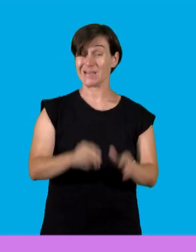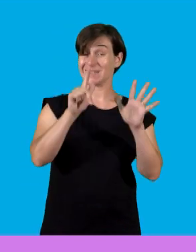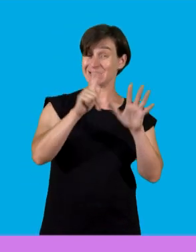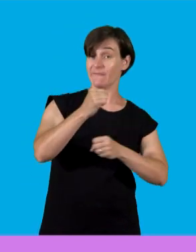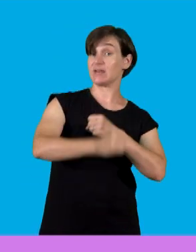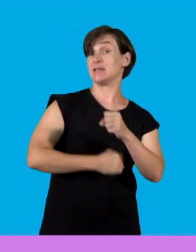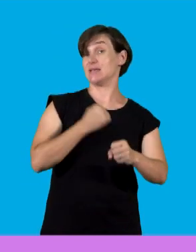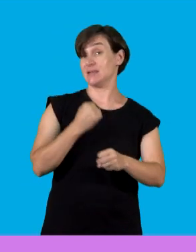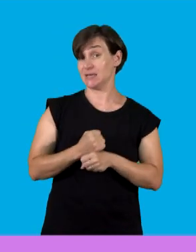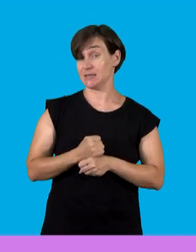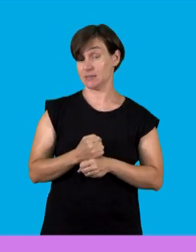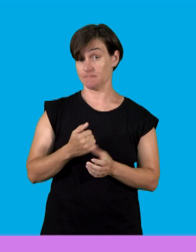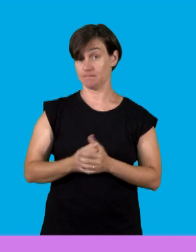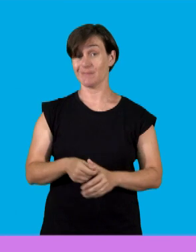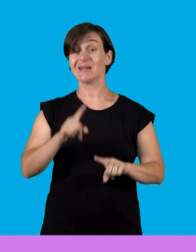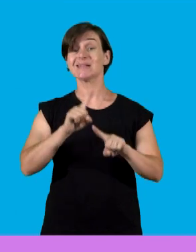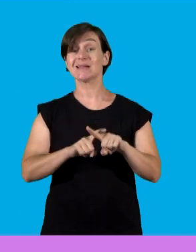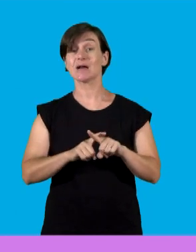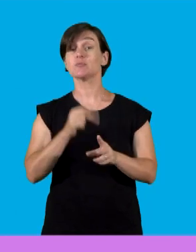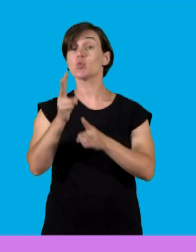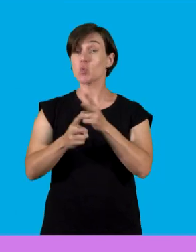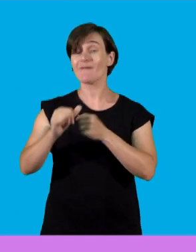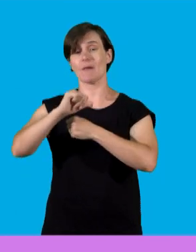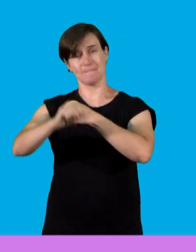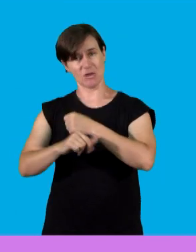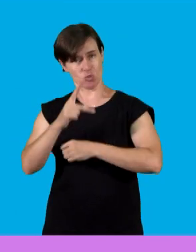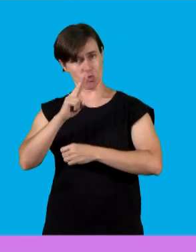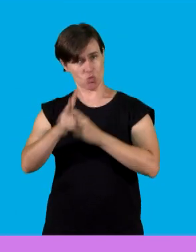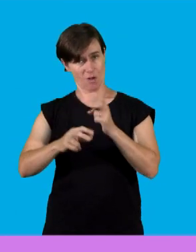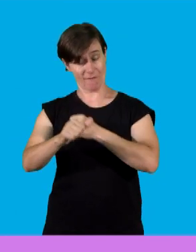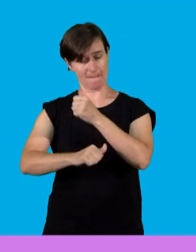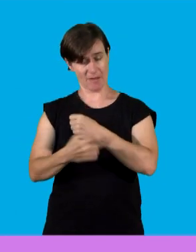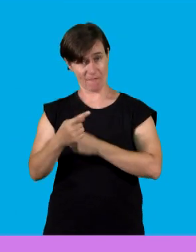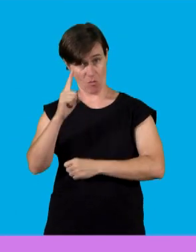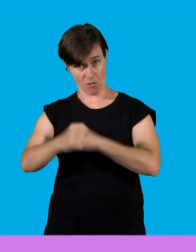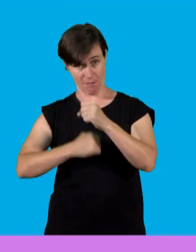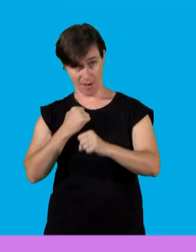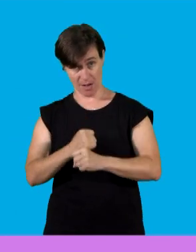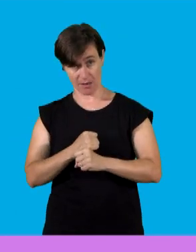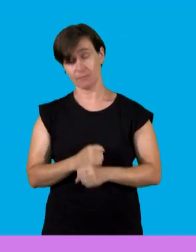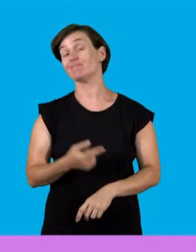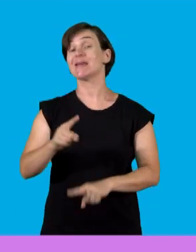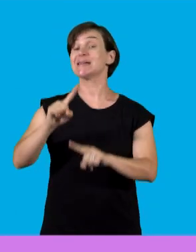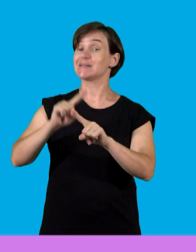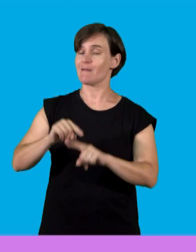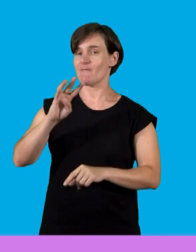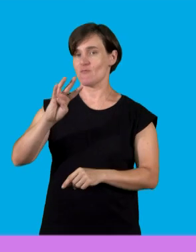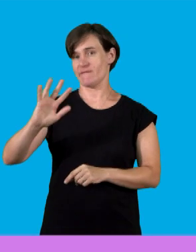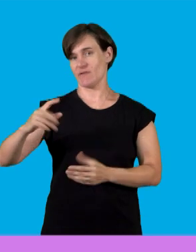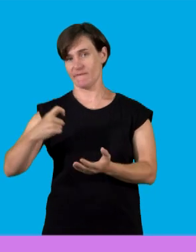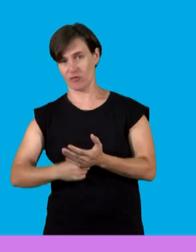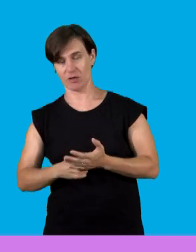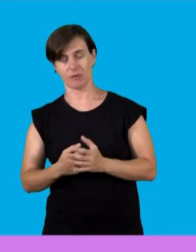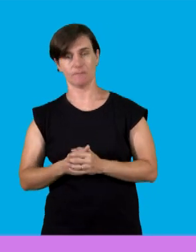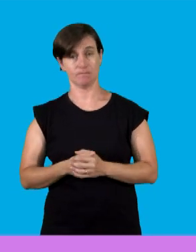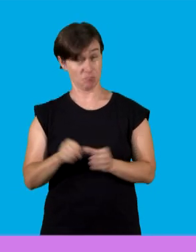7 years, right? Multiply by the 12 months per year. Multiply by the 45 Rand